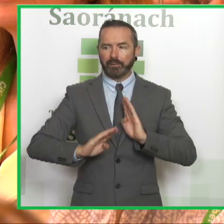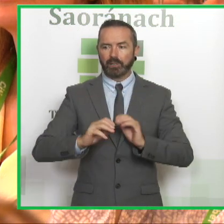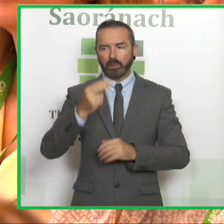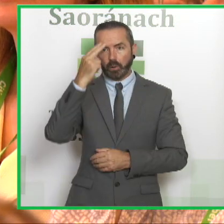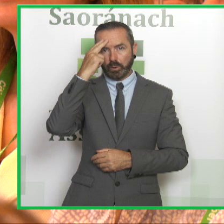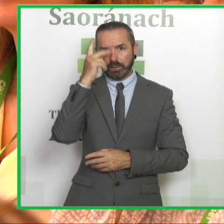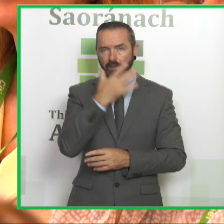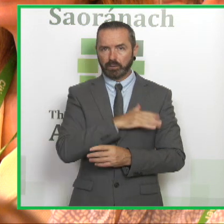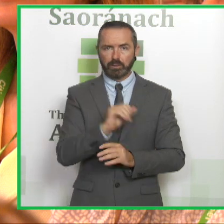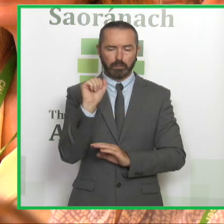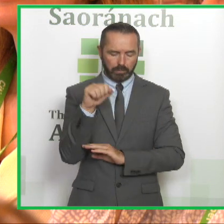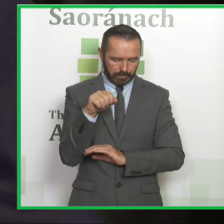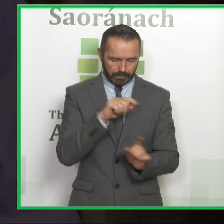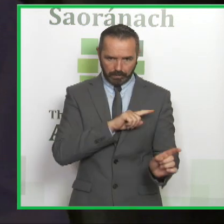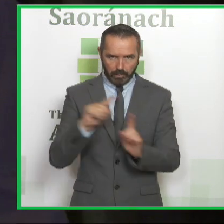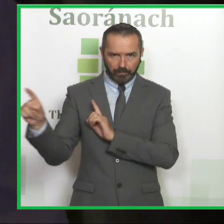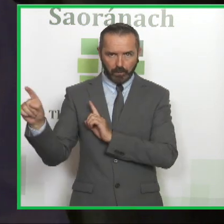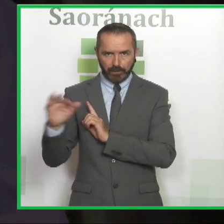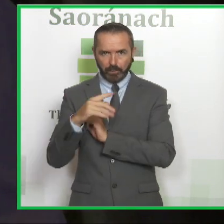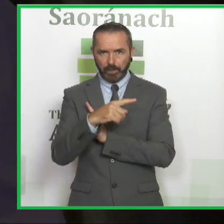keep their heads down.